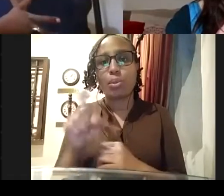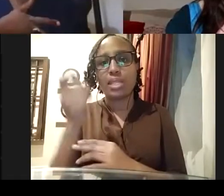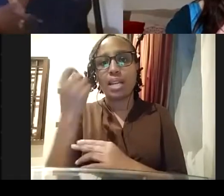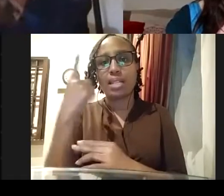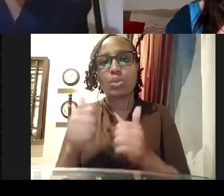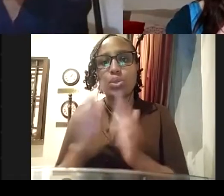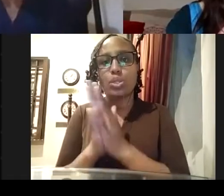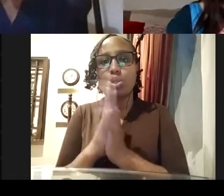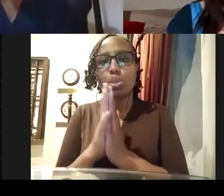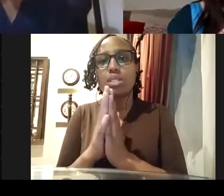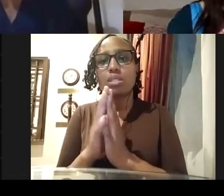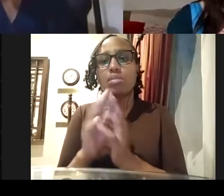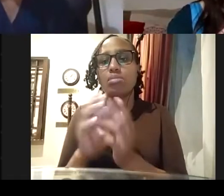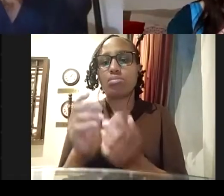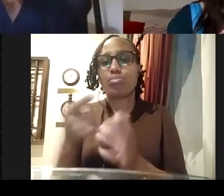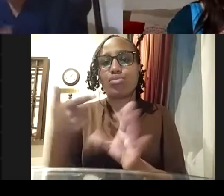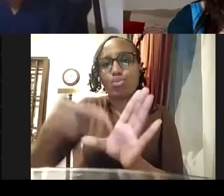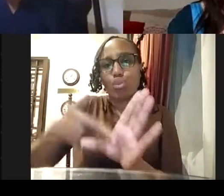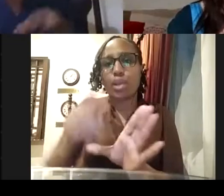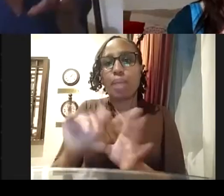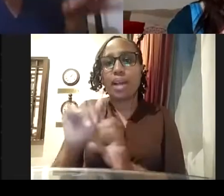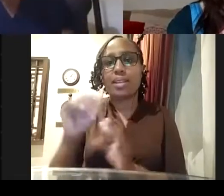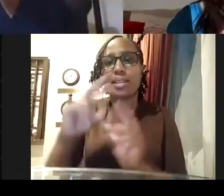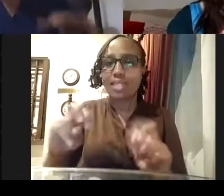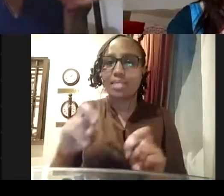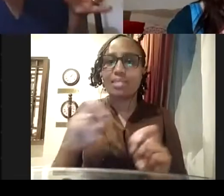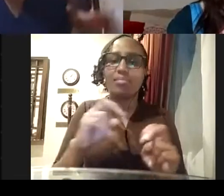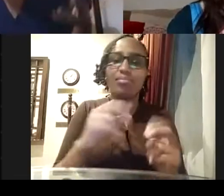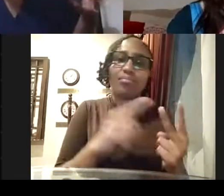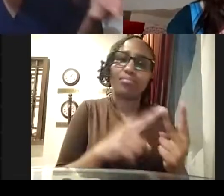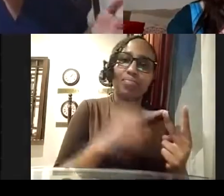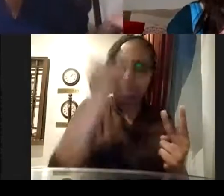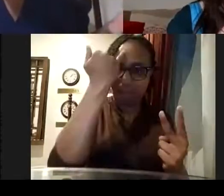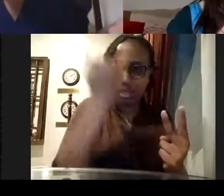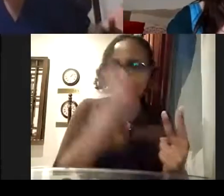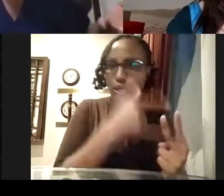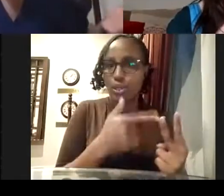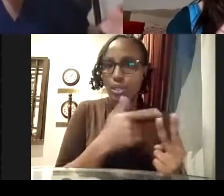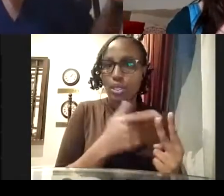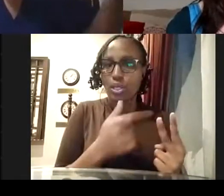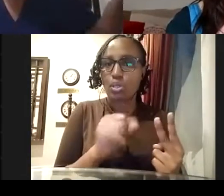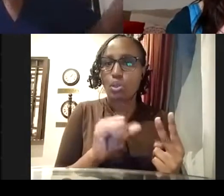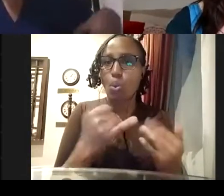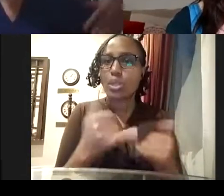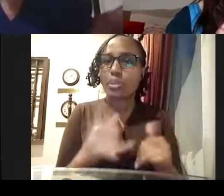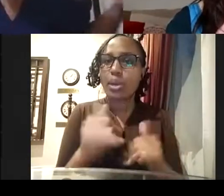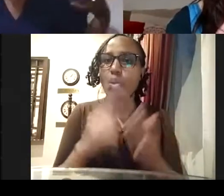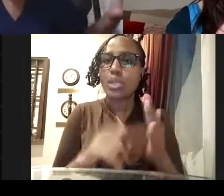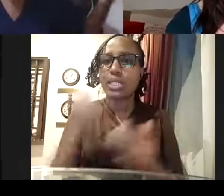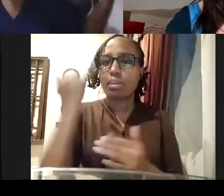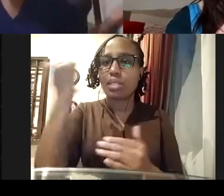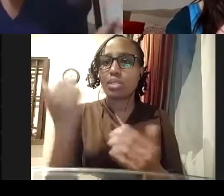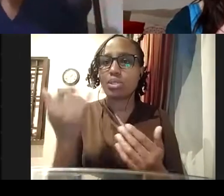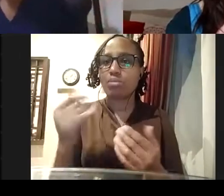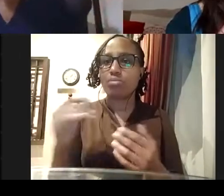by research and what stories can be fueled by imagination, but also playing with what actually is imagination. Can you just take some data and then make